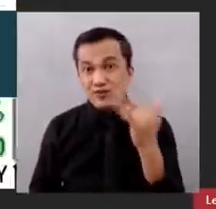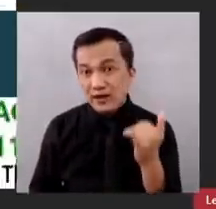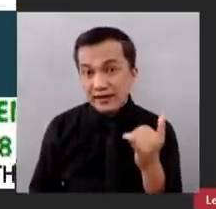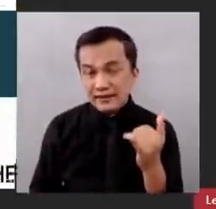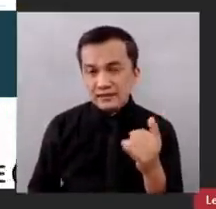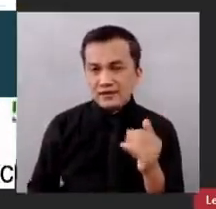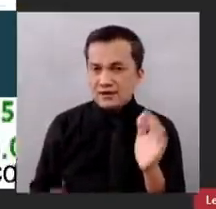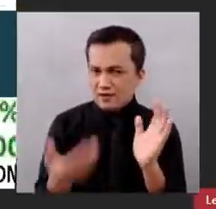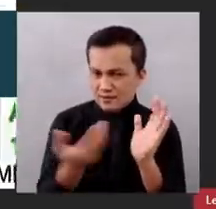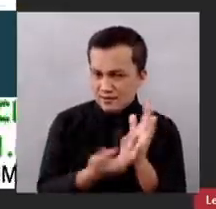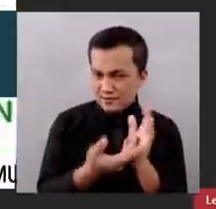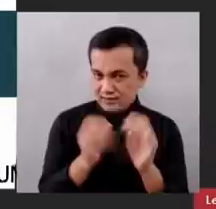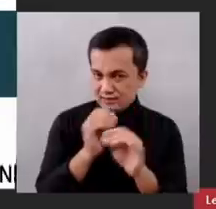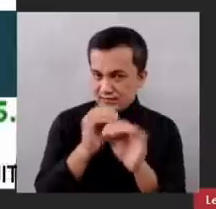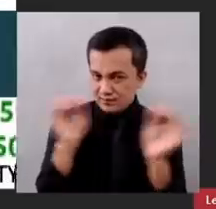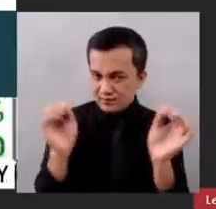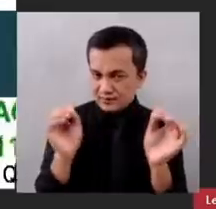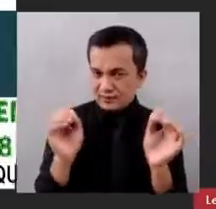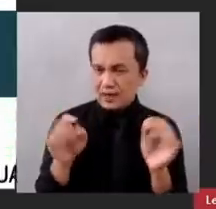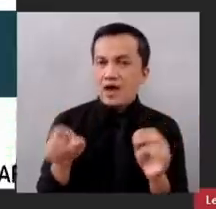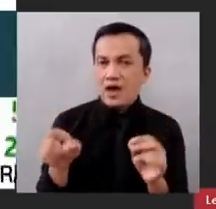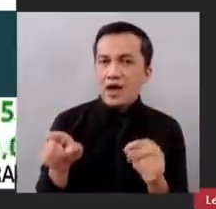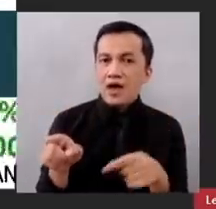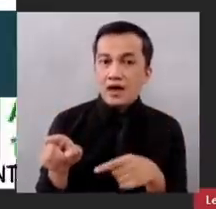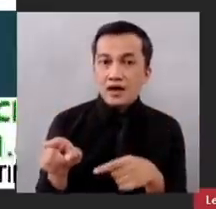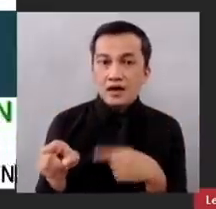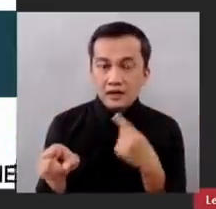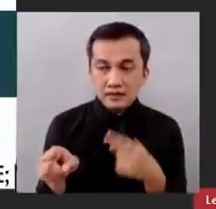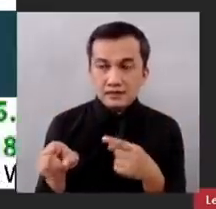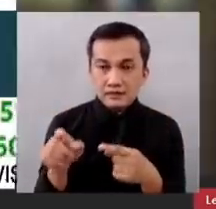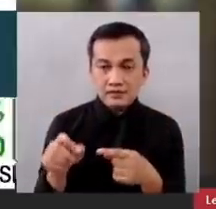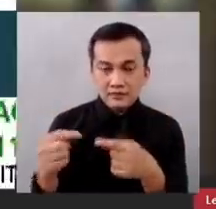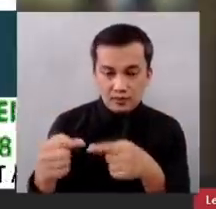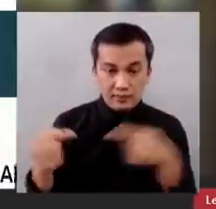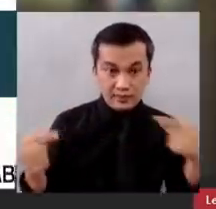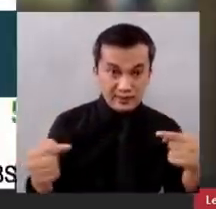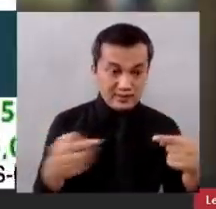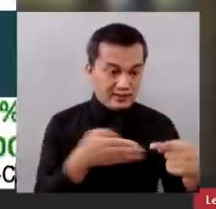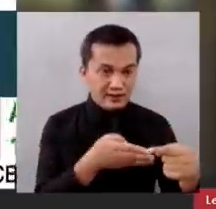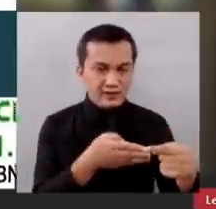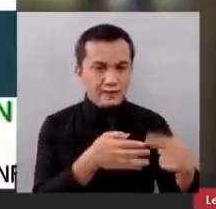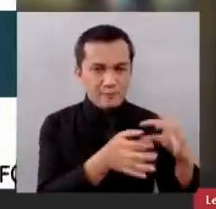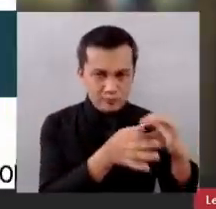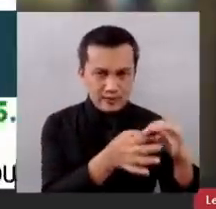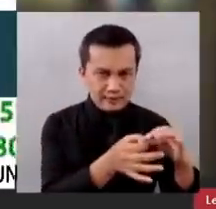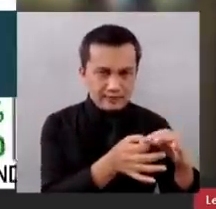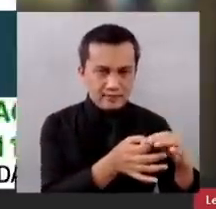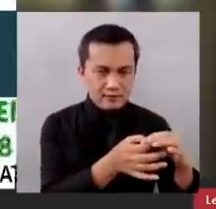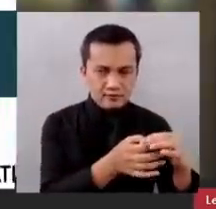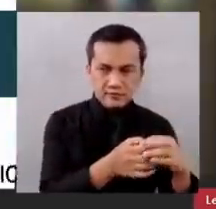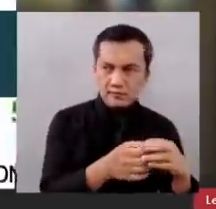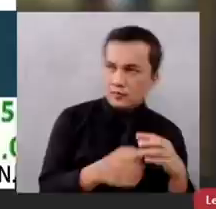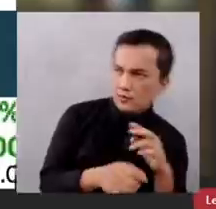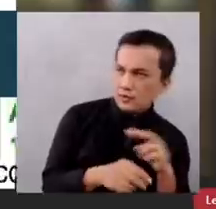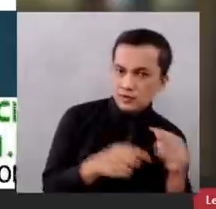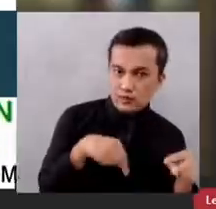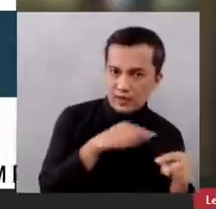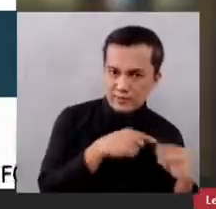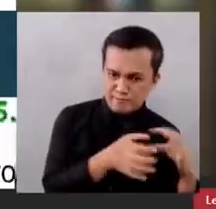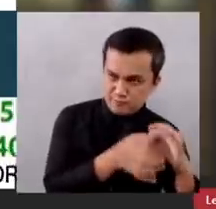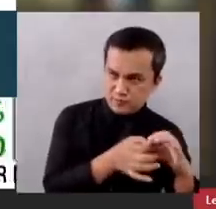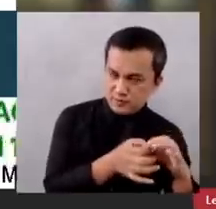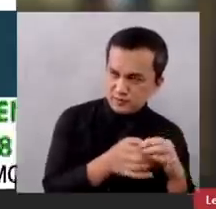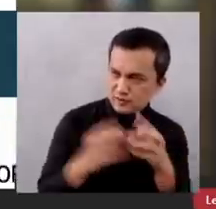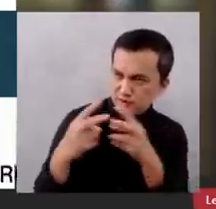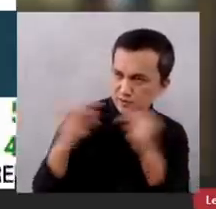or more impairment for the opposition to unite para sa amin, we are solid against whoever